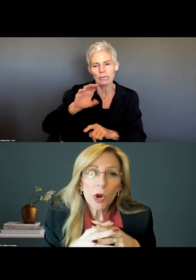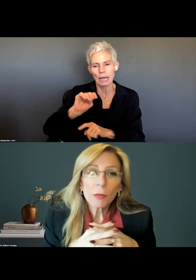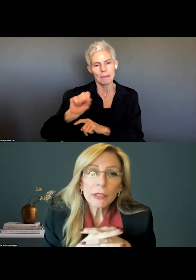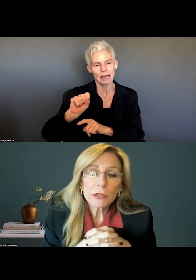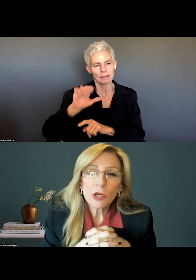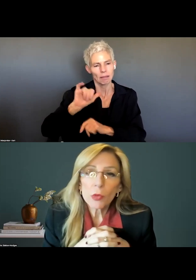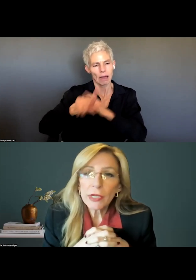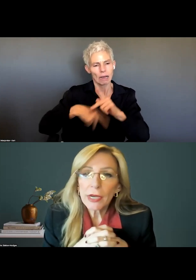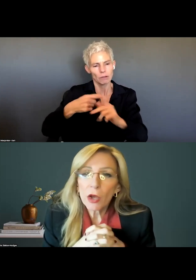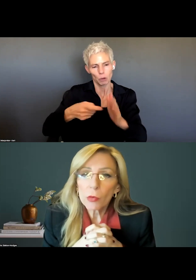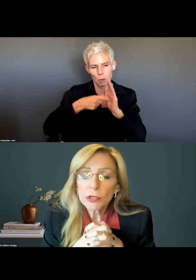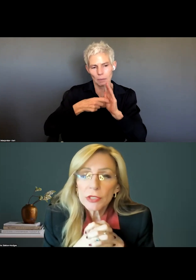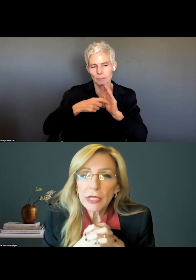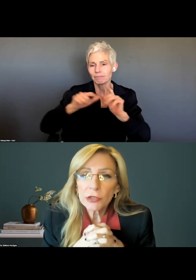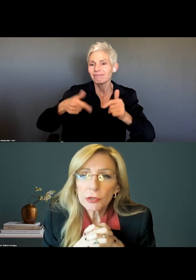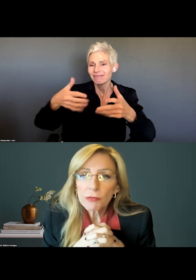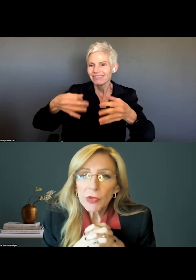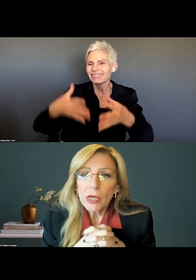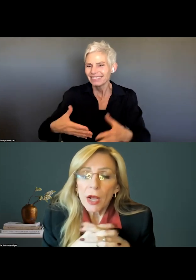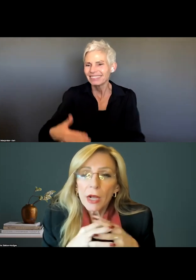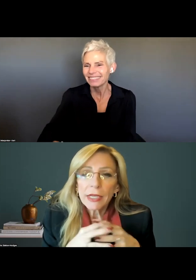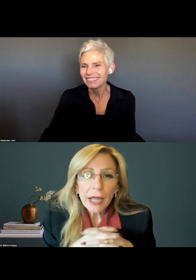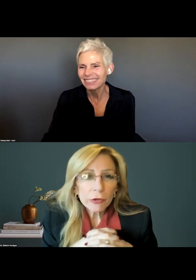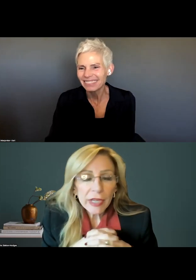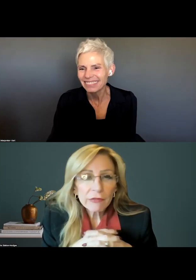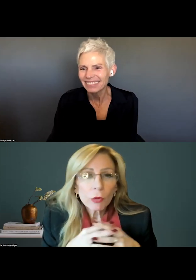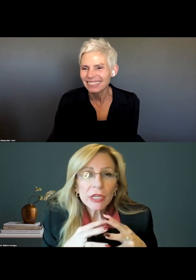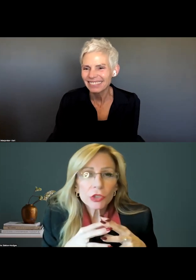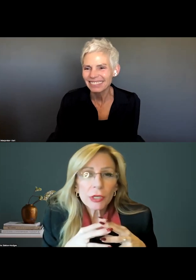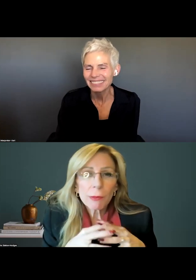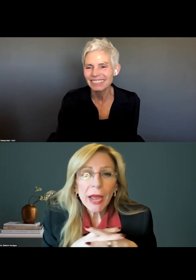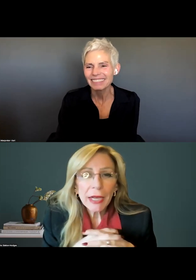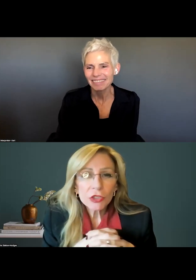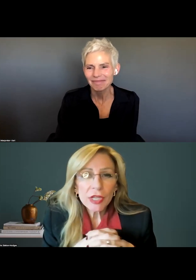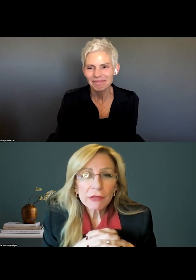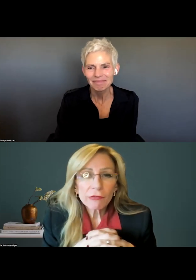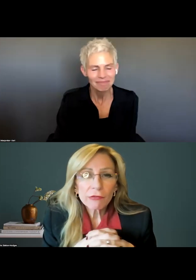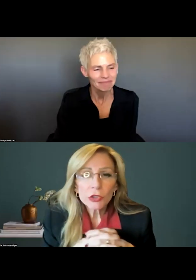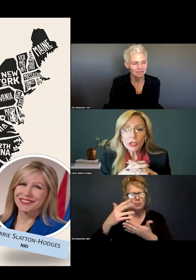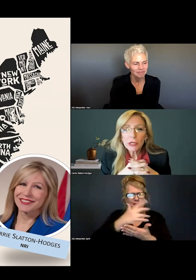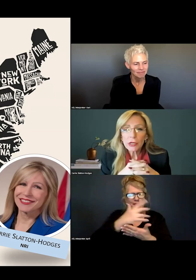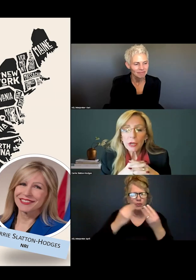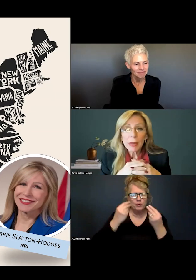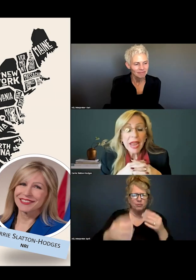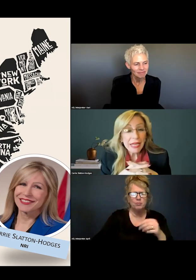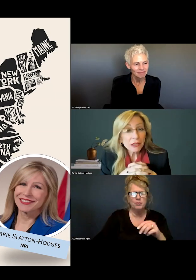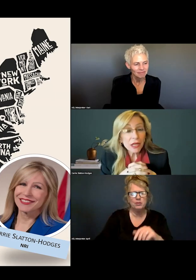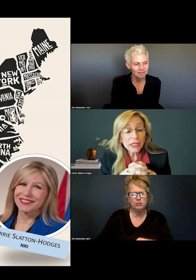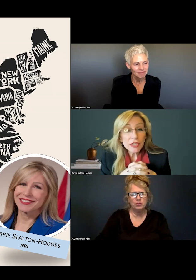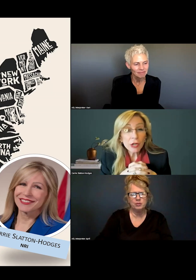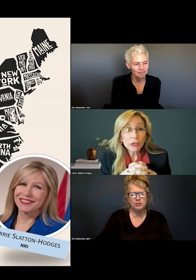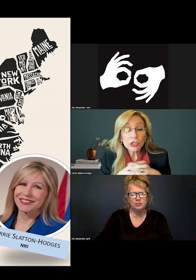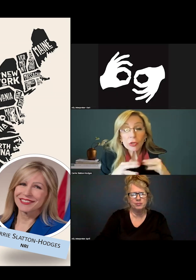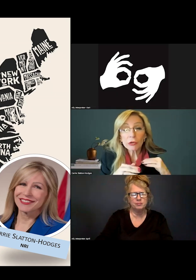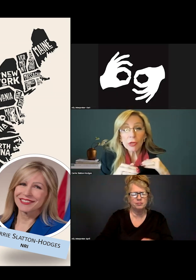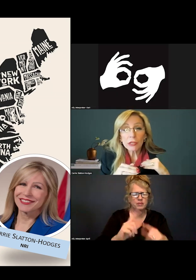of requirements. So we can help states gather that information, package that information, analyze